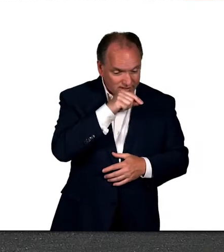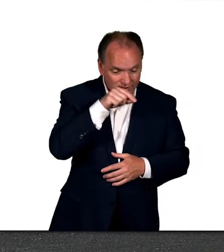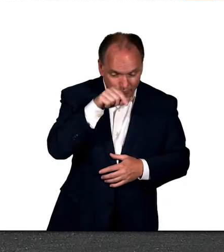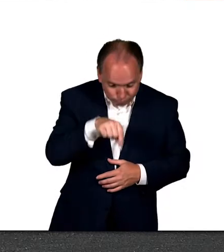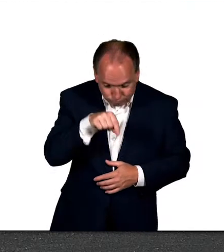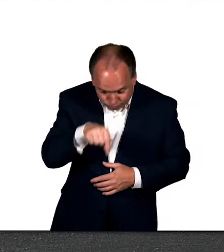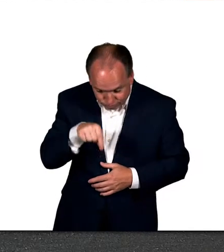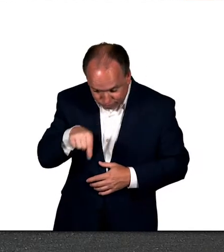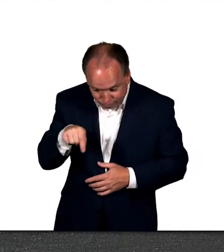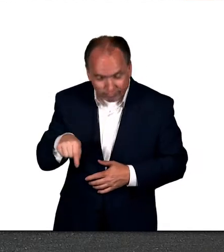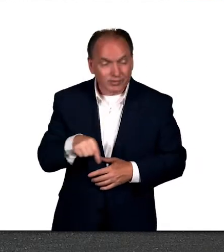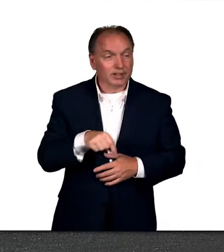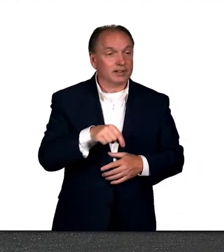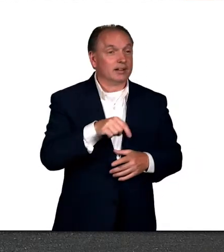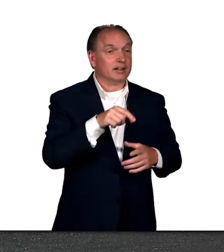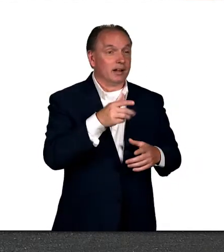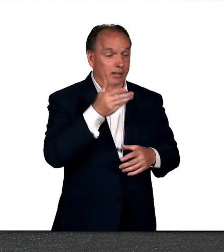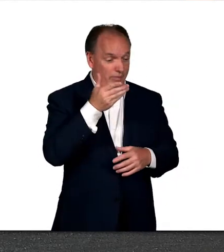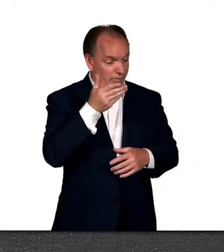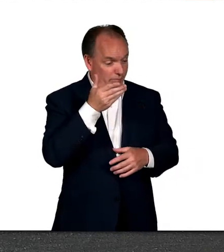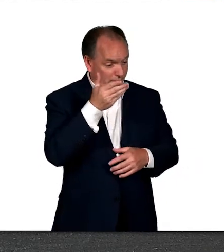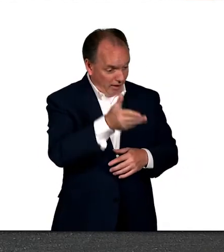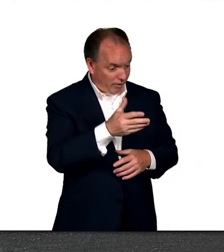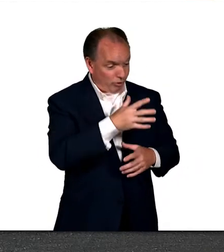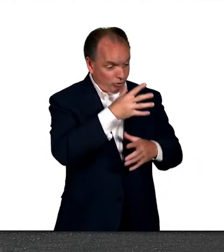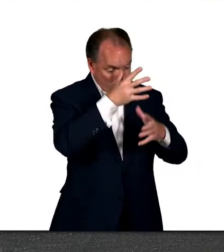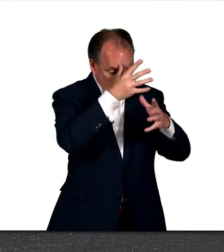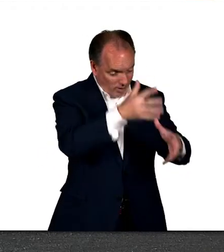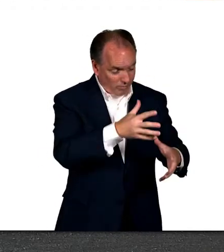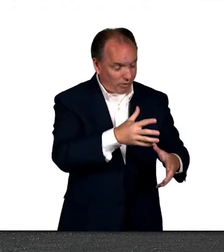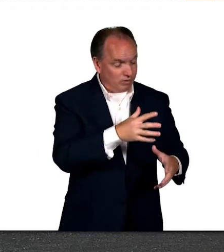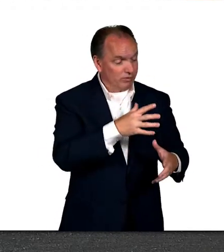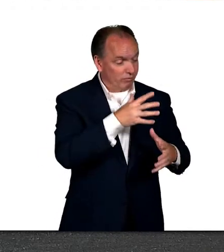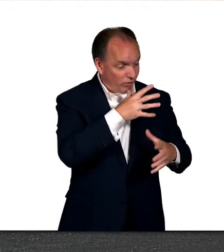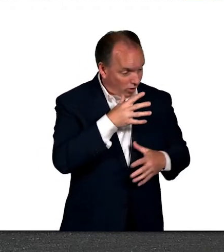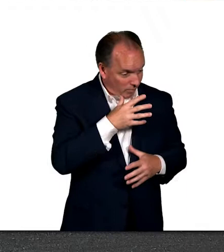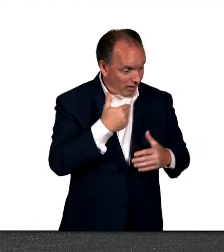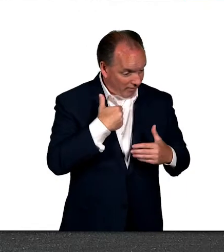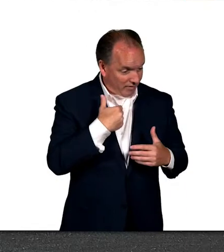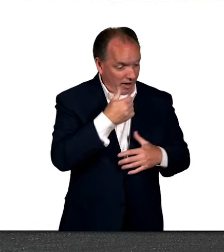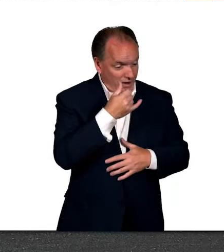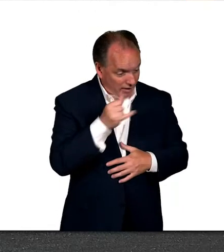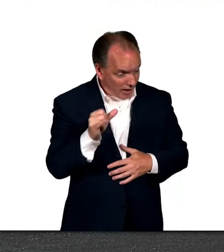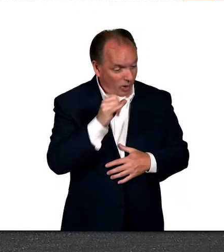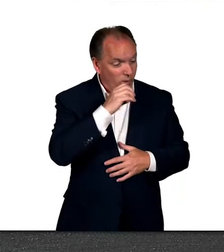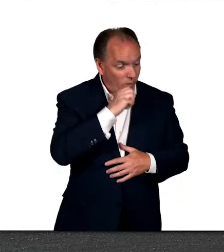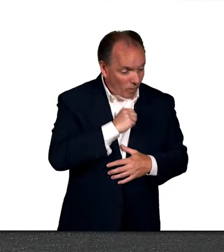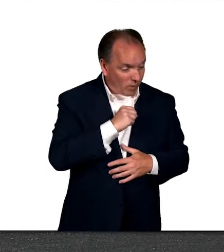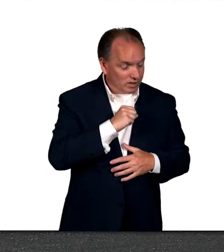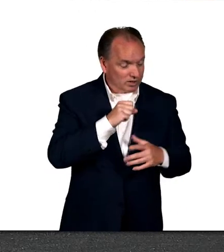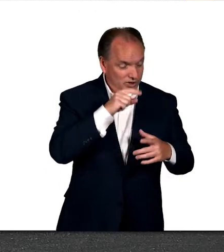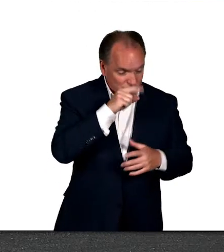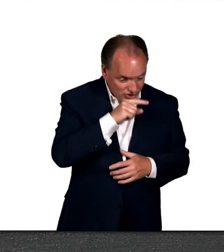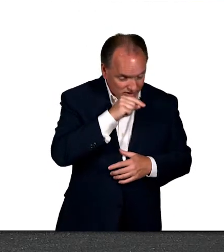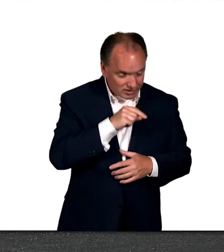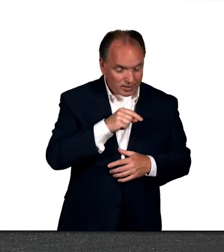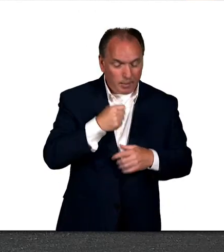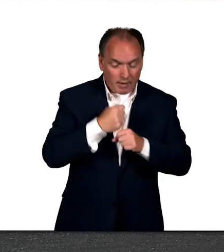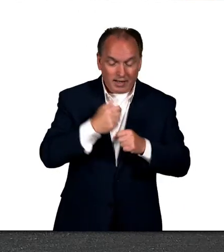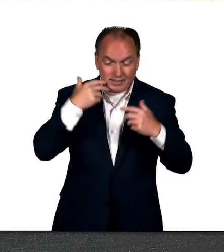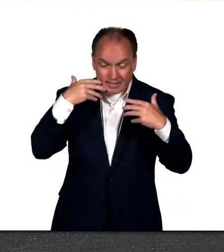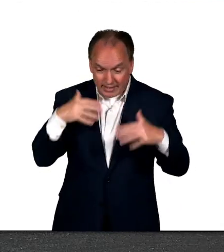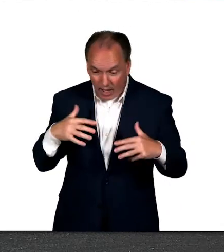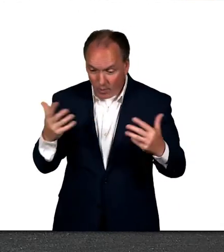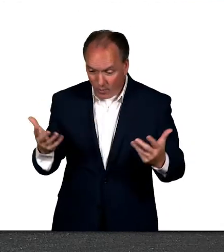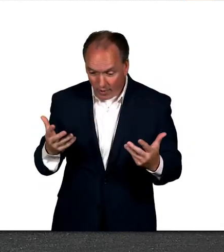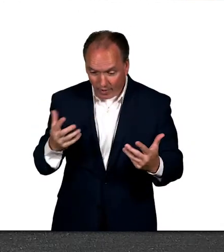chicken. Down on Grandpa's farm there is a yellow and orange chicken. The chicken, it makes a